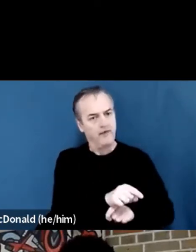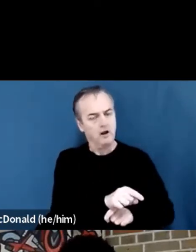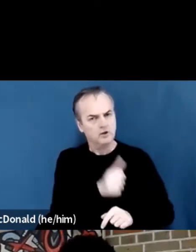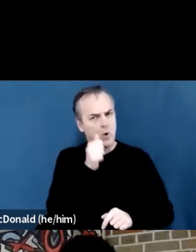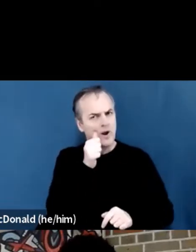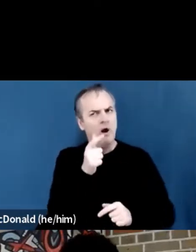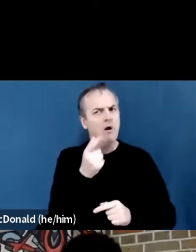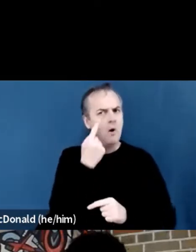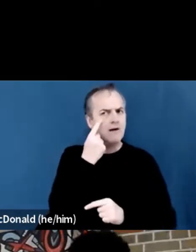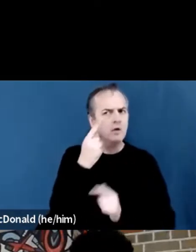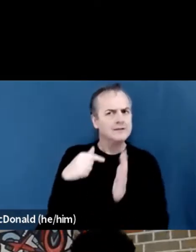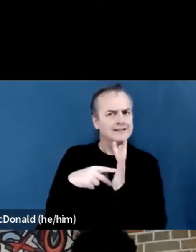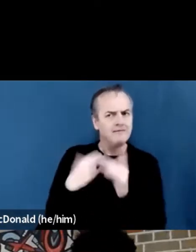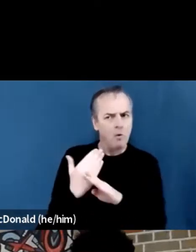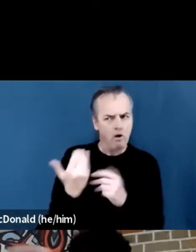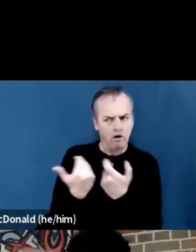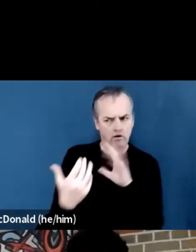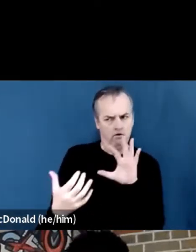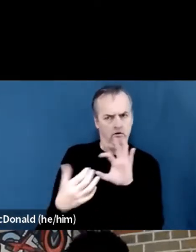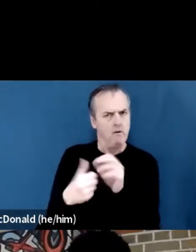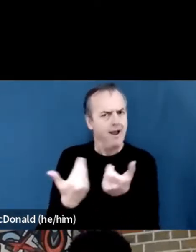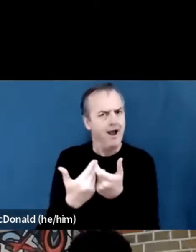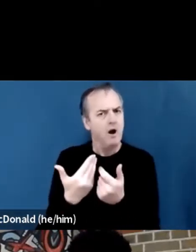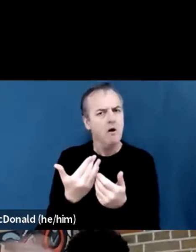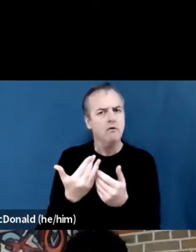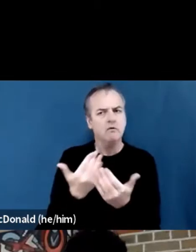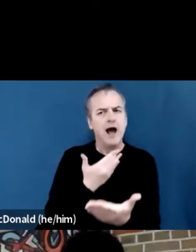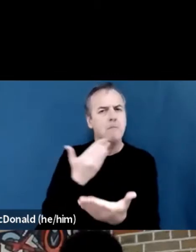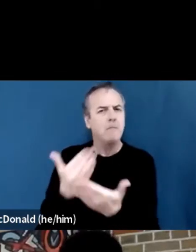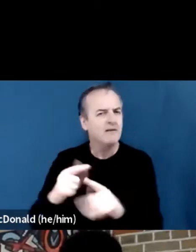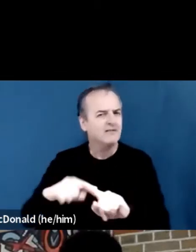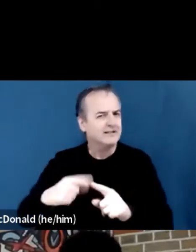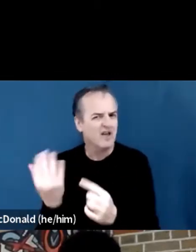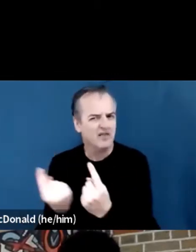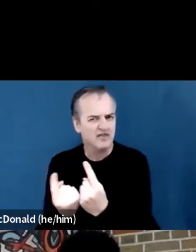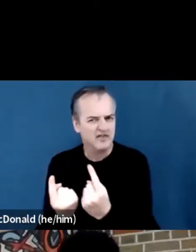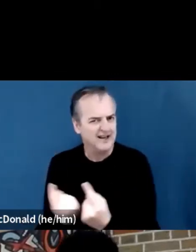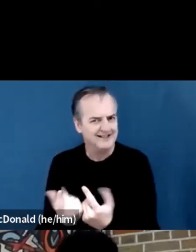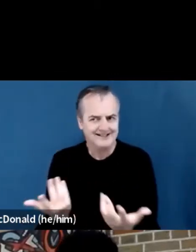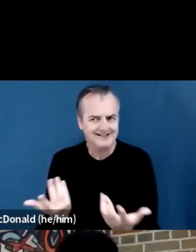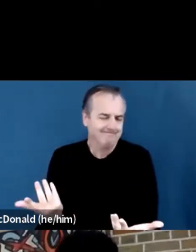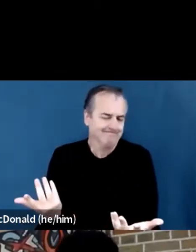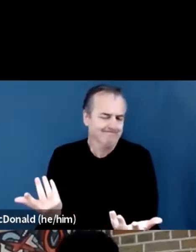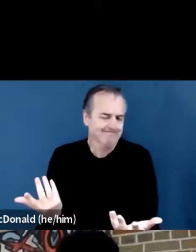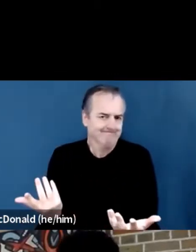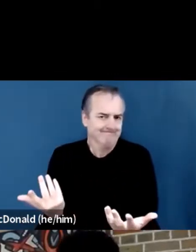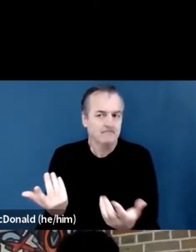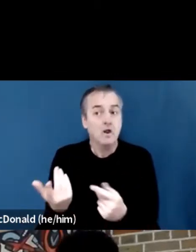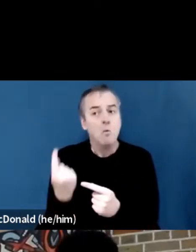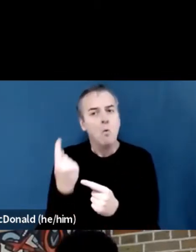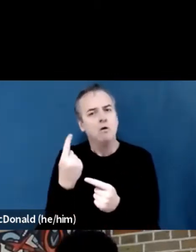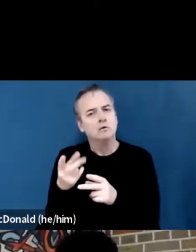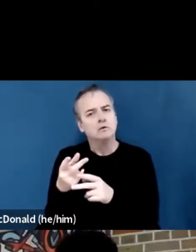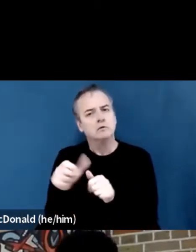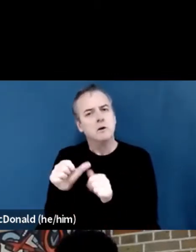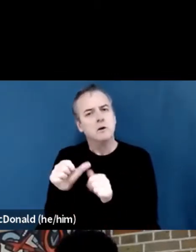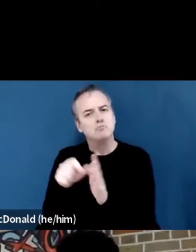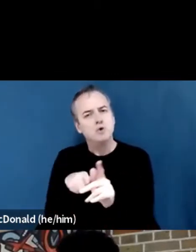I wanted to get into TV. I applied for a lot of things. I did a scheme with